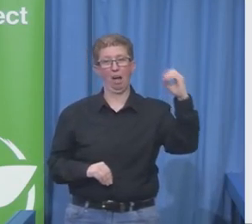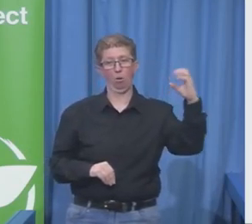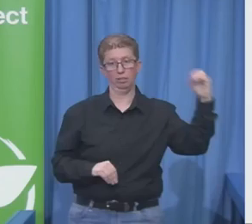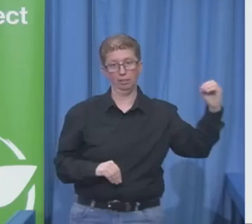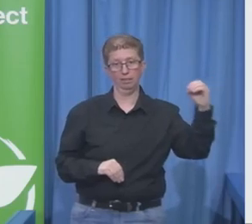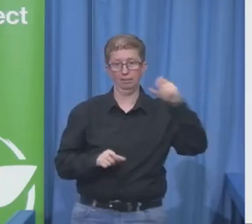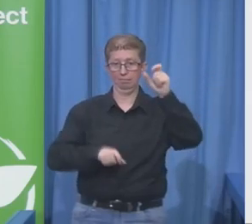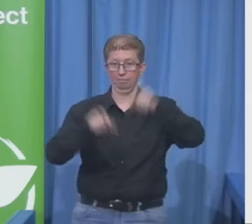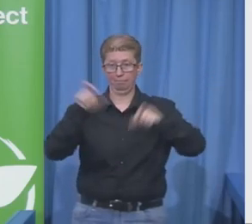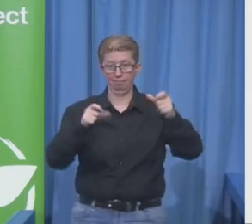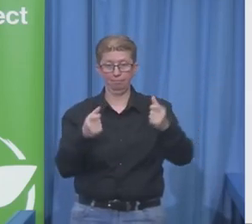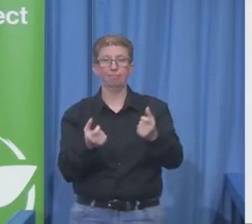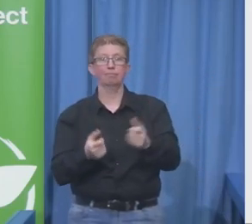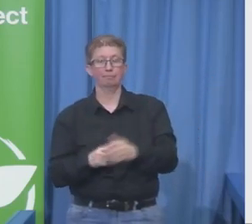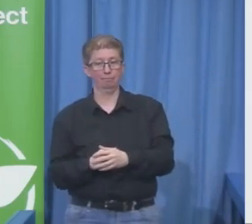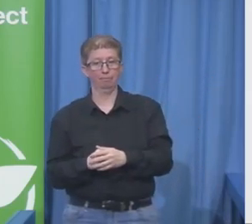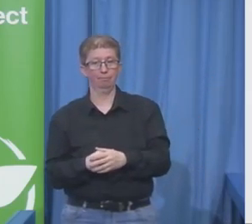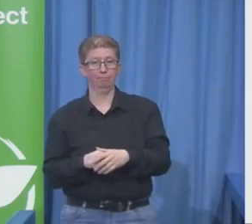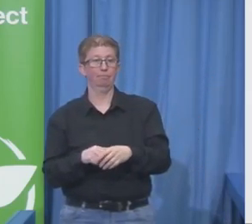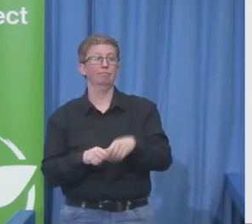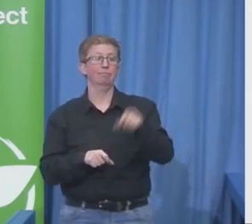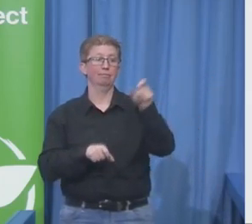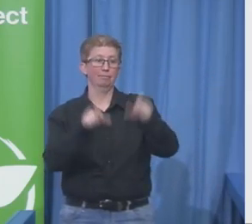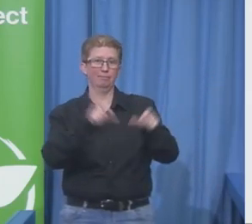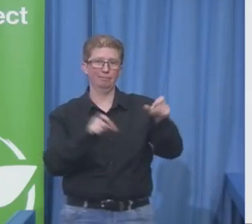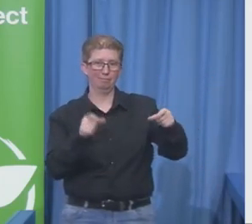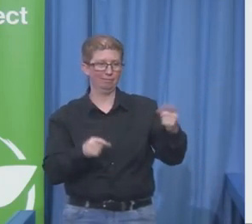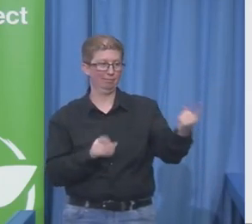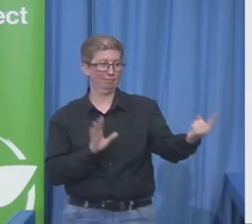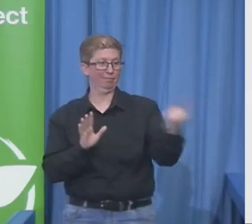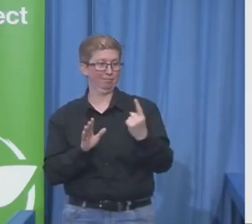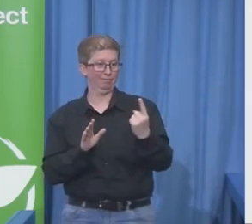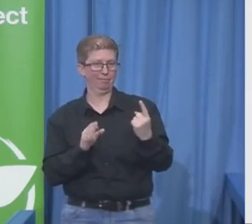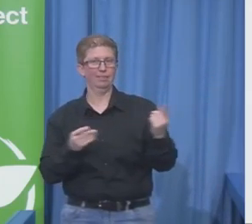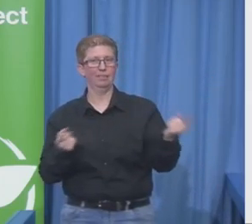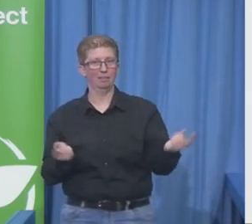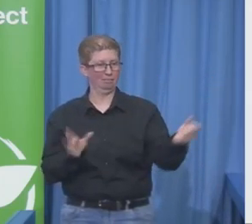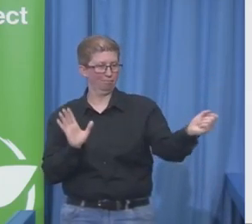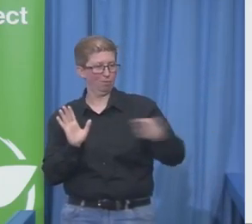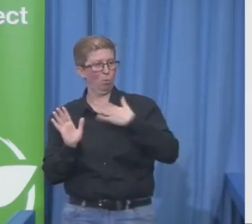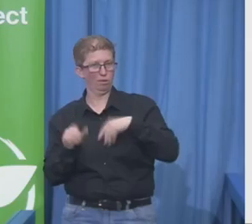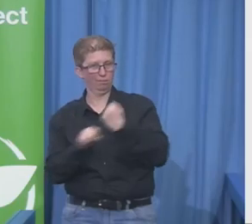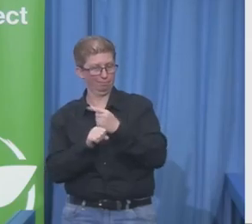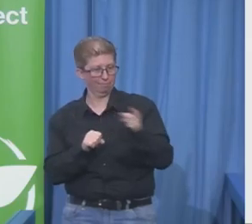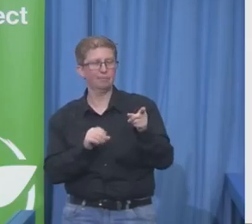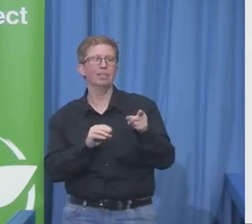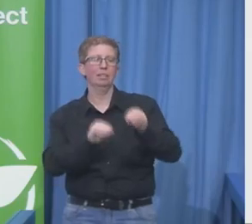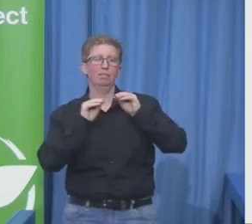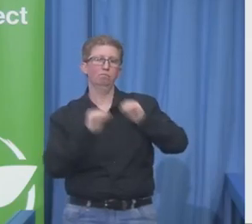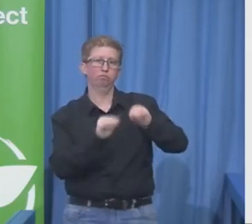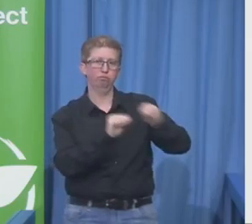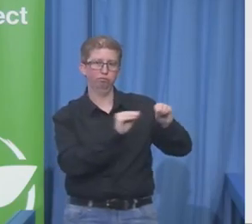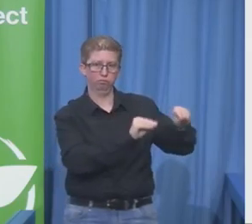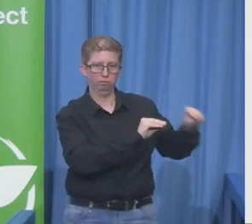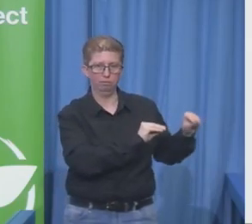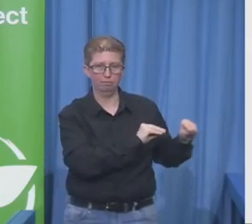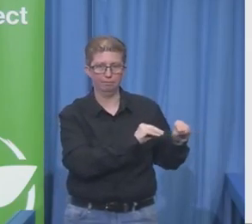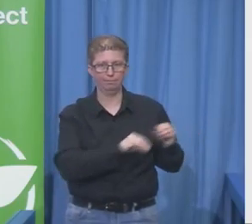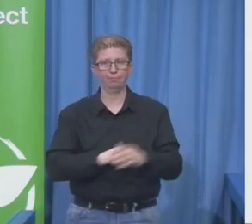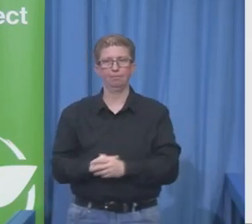this. Engagement. Now, having onboarded employees, having sourced them, and having brought them